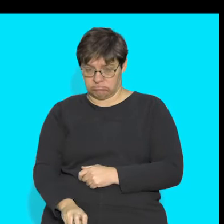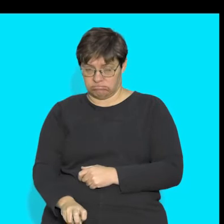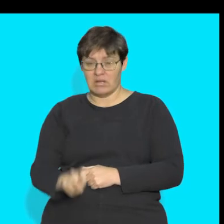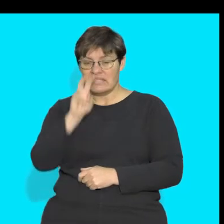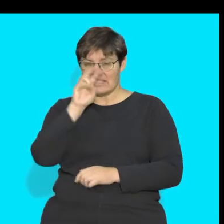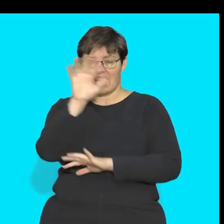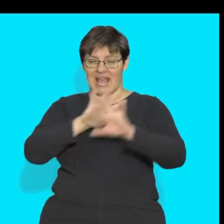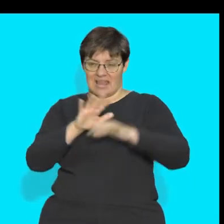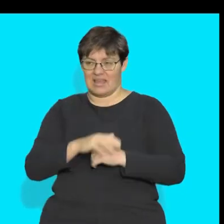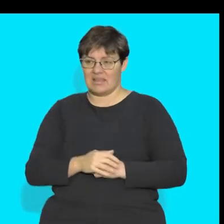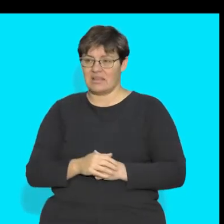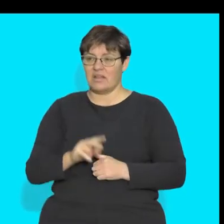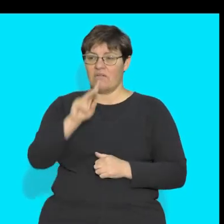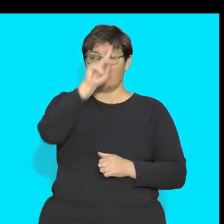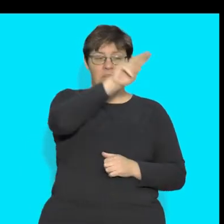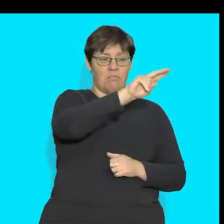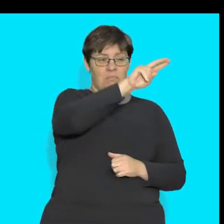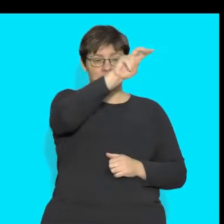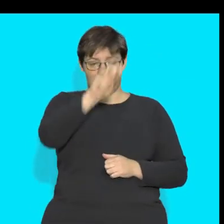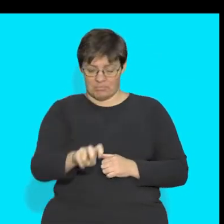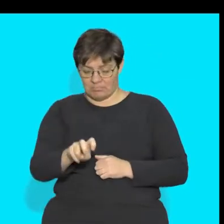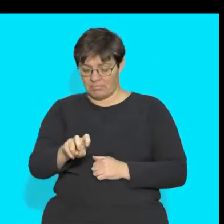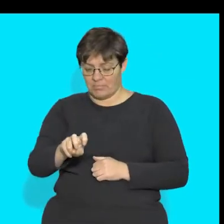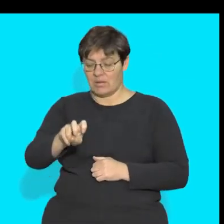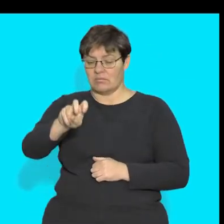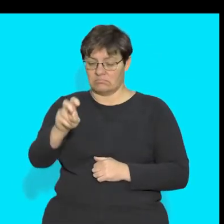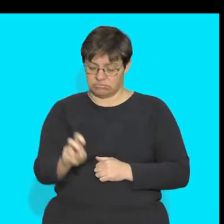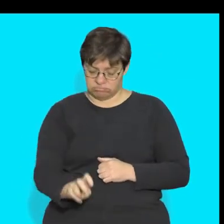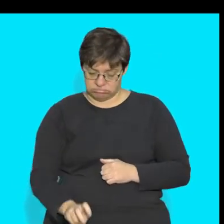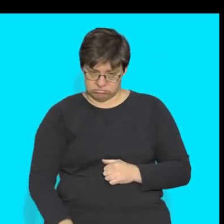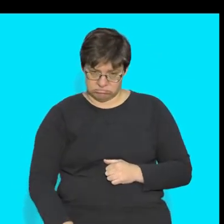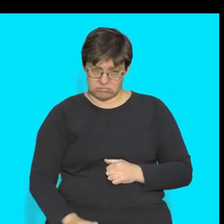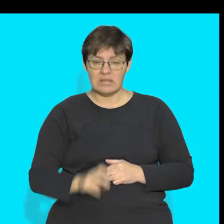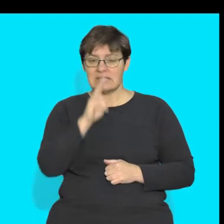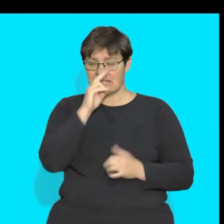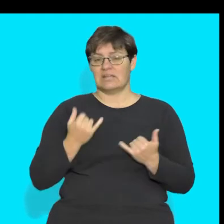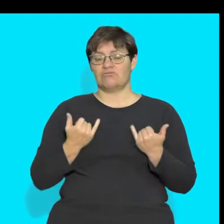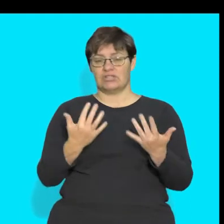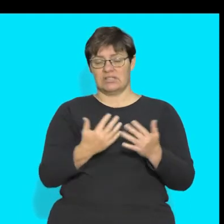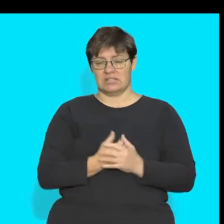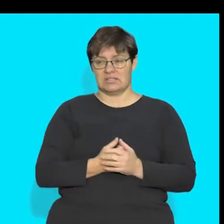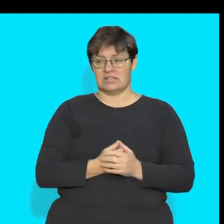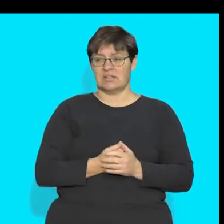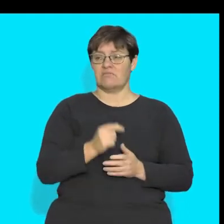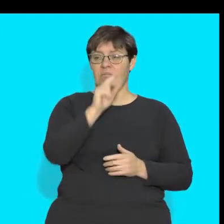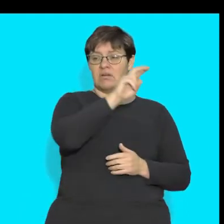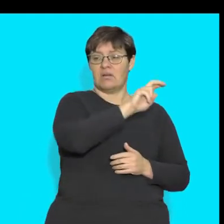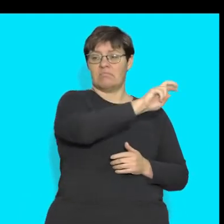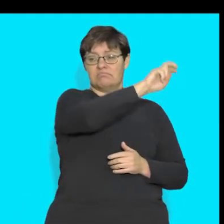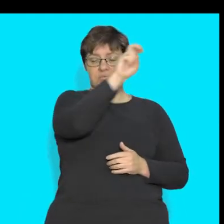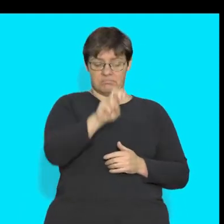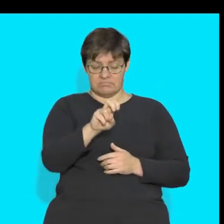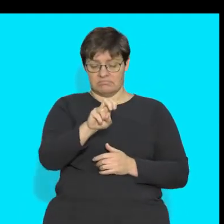the color we see. If it goes from here to here, we're going to see green. If it goes